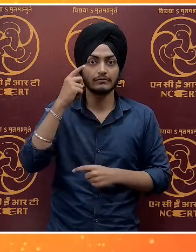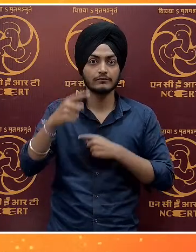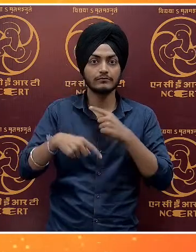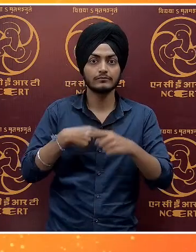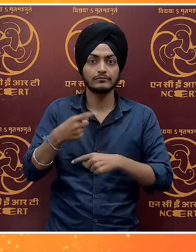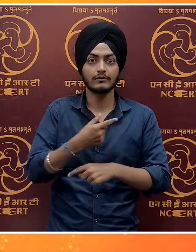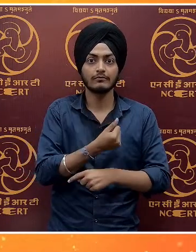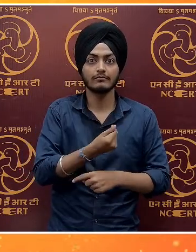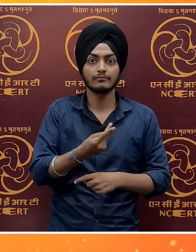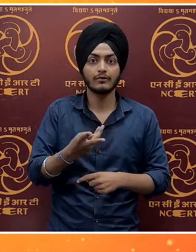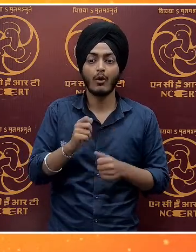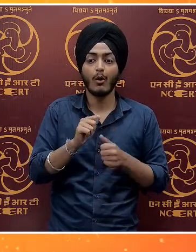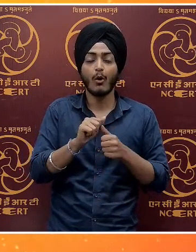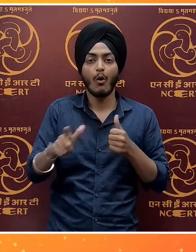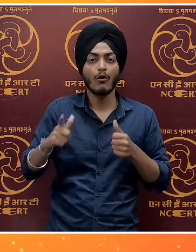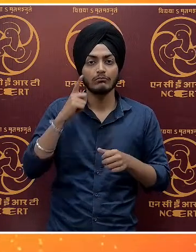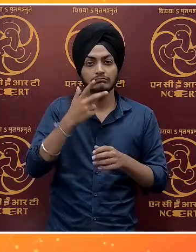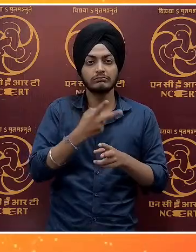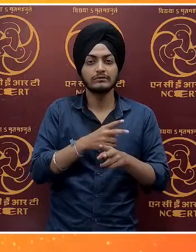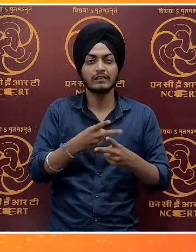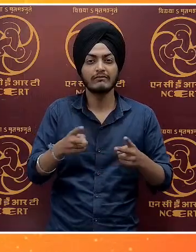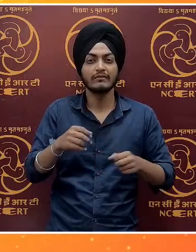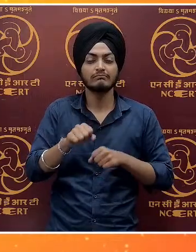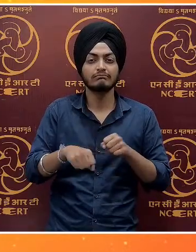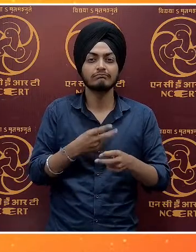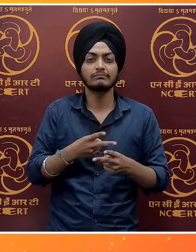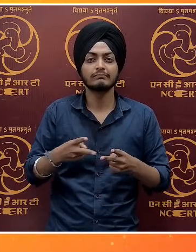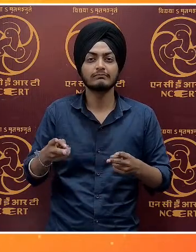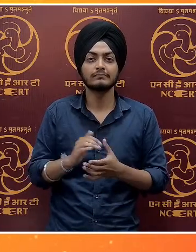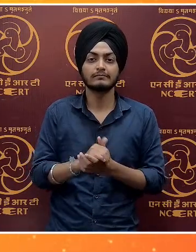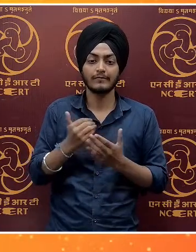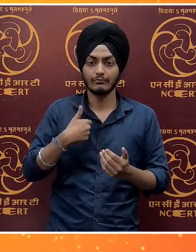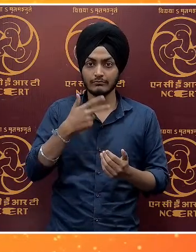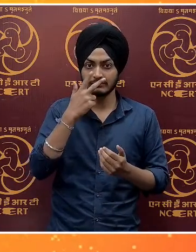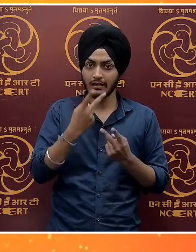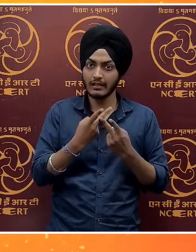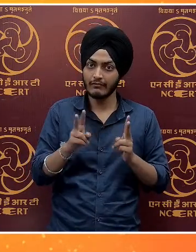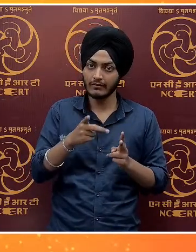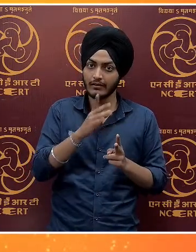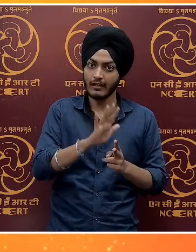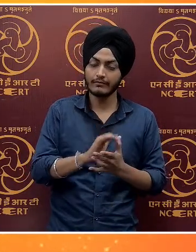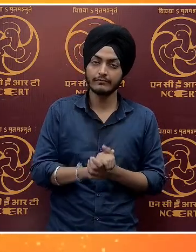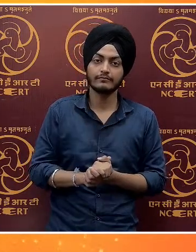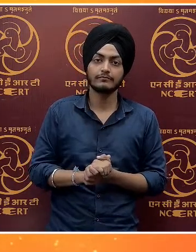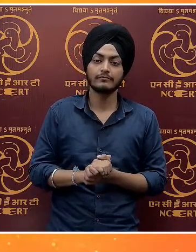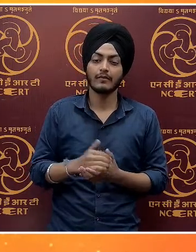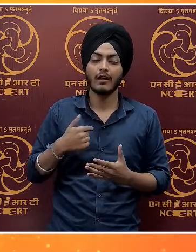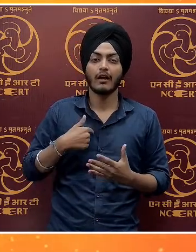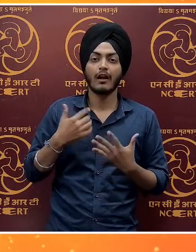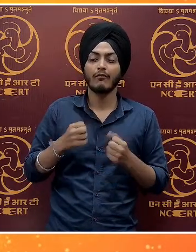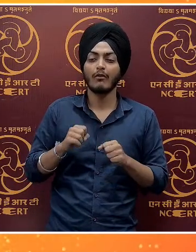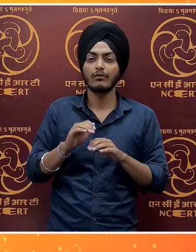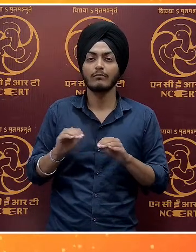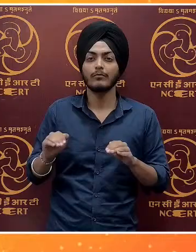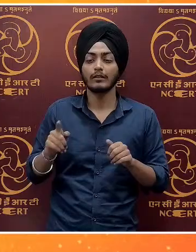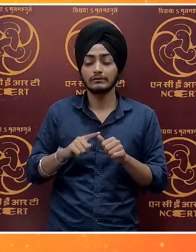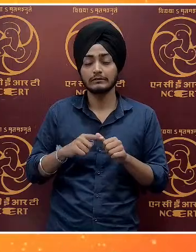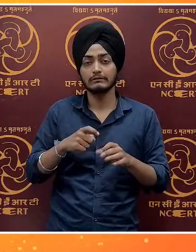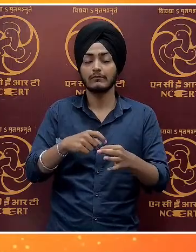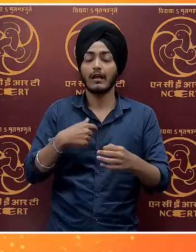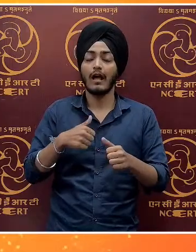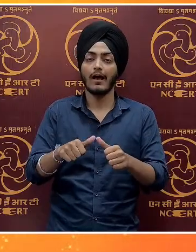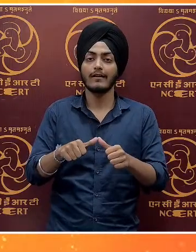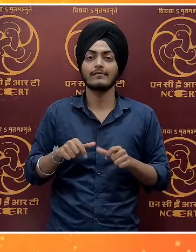in all the vehicles. Yes, can you see any difference in the number of wheels? Yes, I can see, but you know what, I want our students to reply as well. So